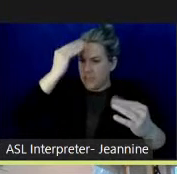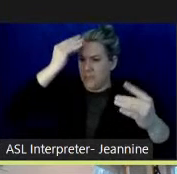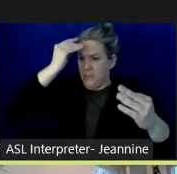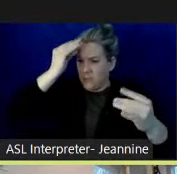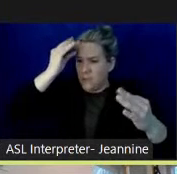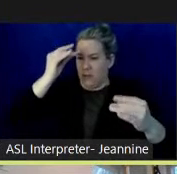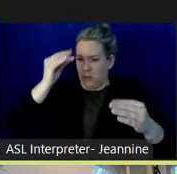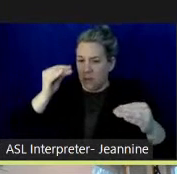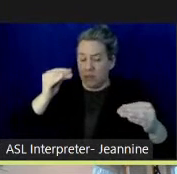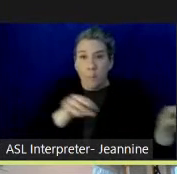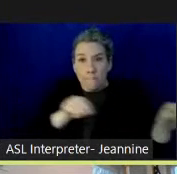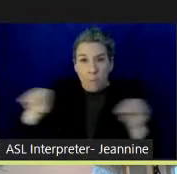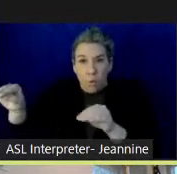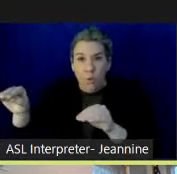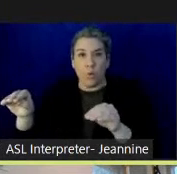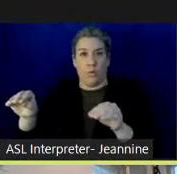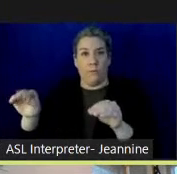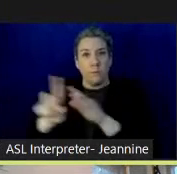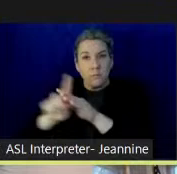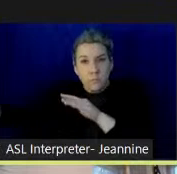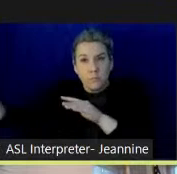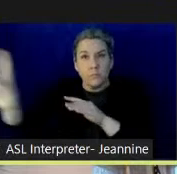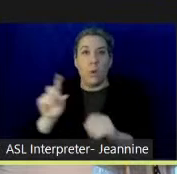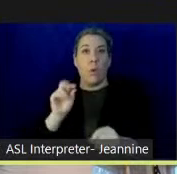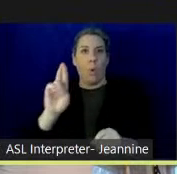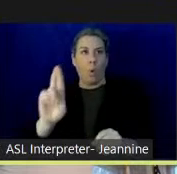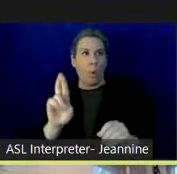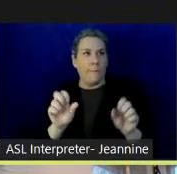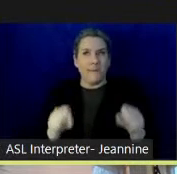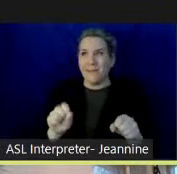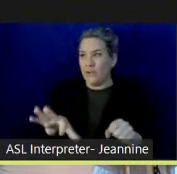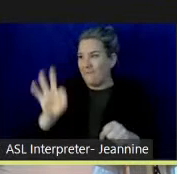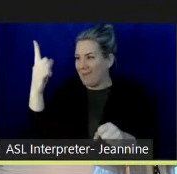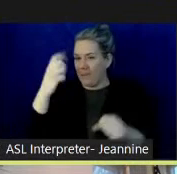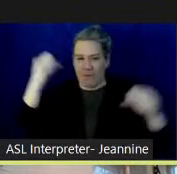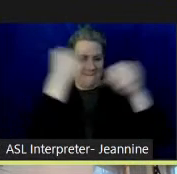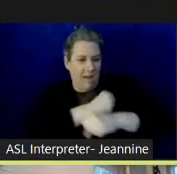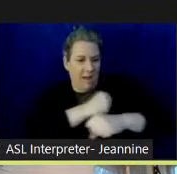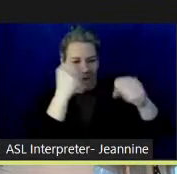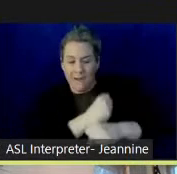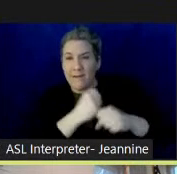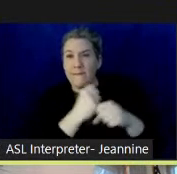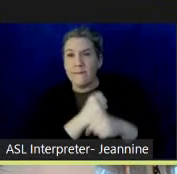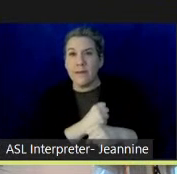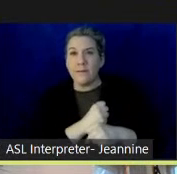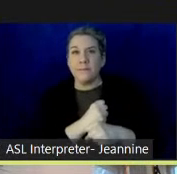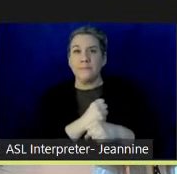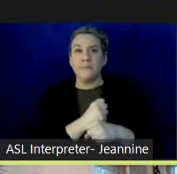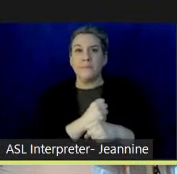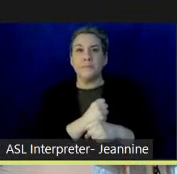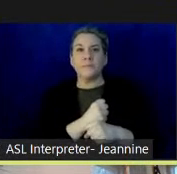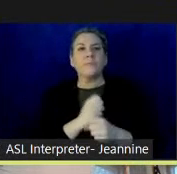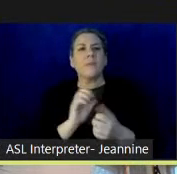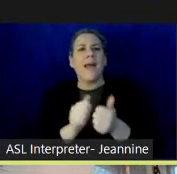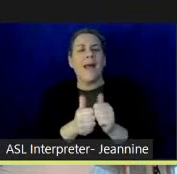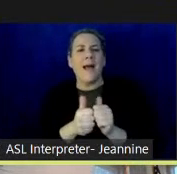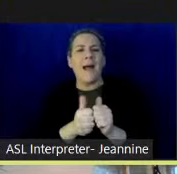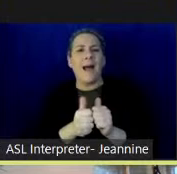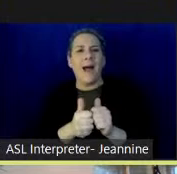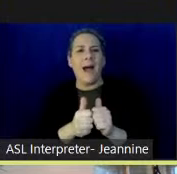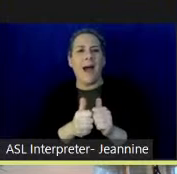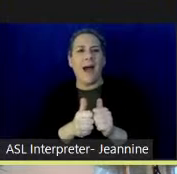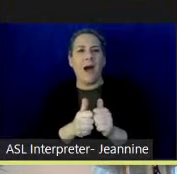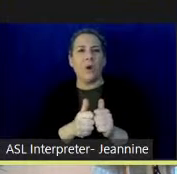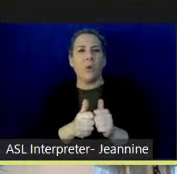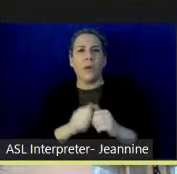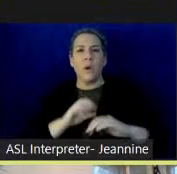move to get away from the situation, or to potentially arm ourselves with an object to defend ourselves with. How do we get over that paralysis,